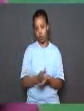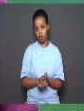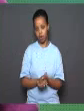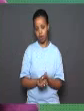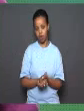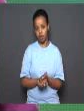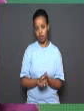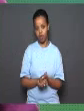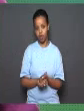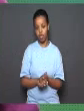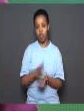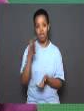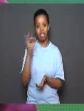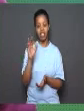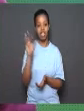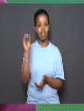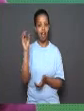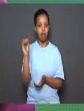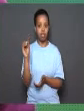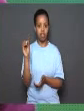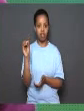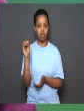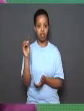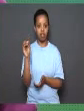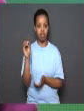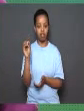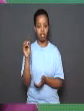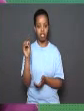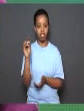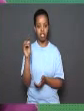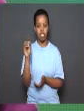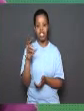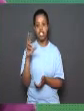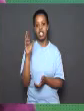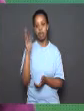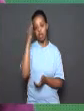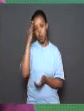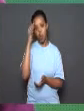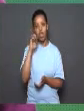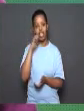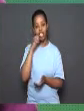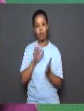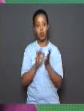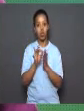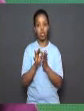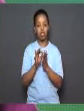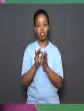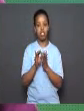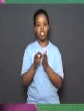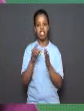By the 1950s, the number of known enzymes was increasing